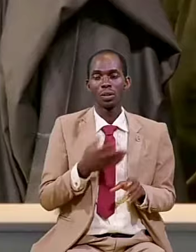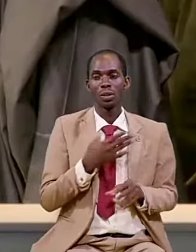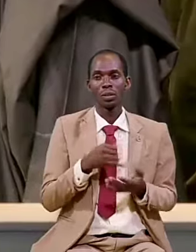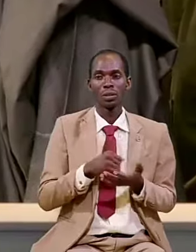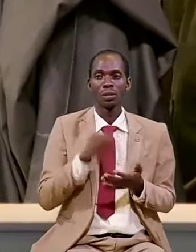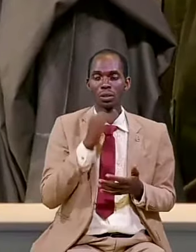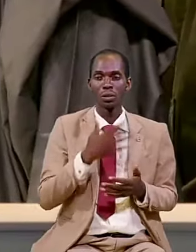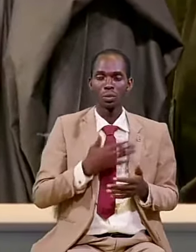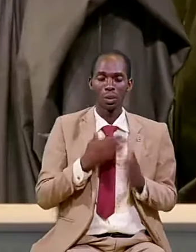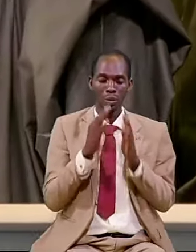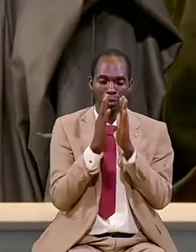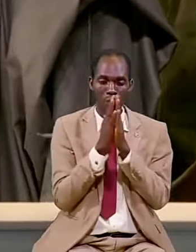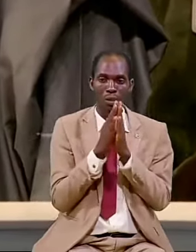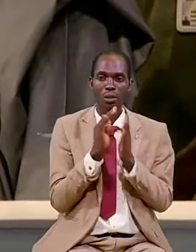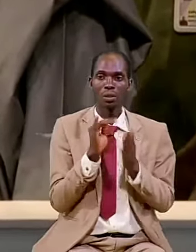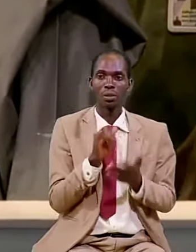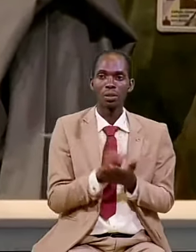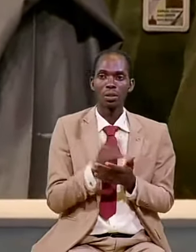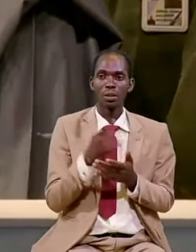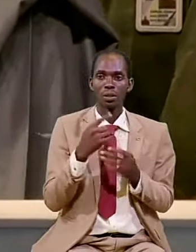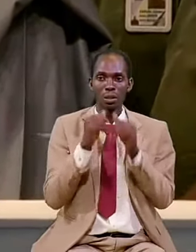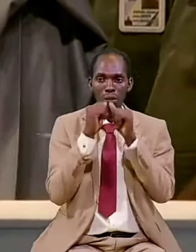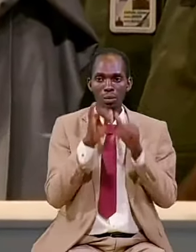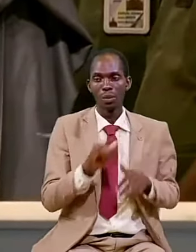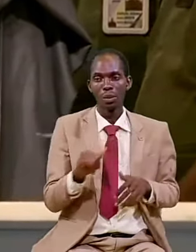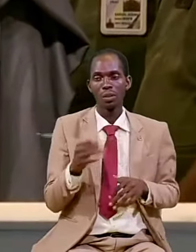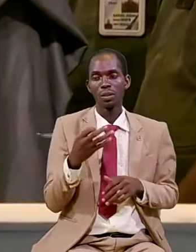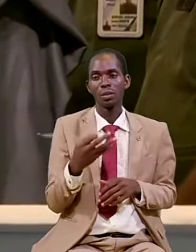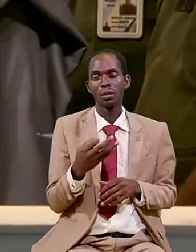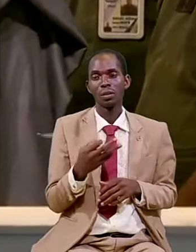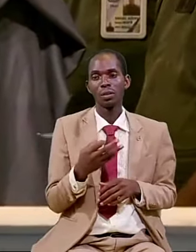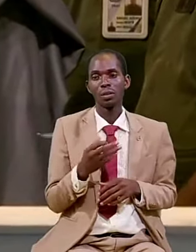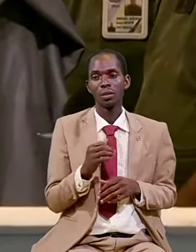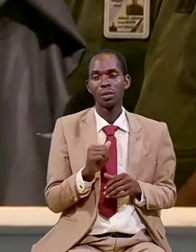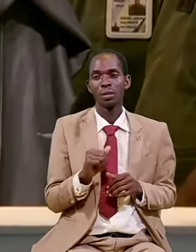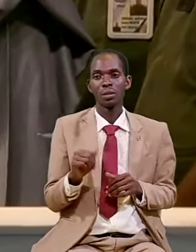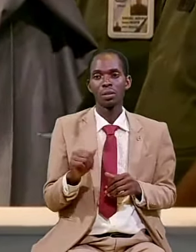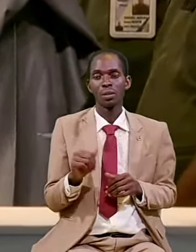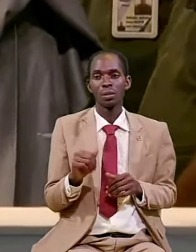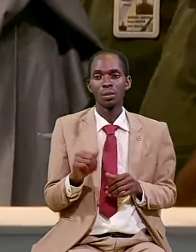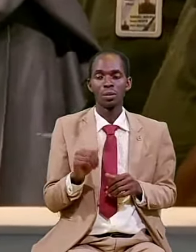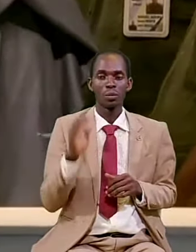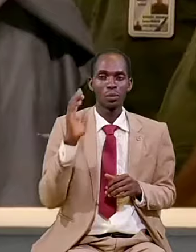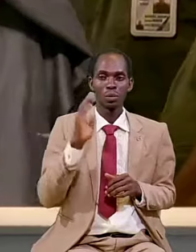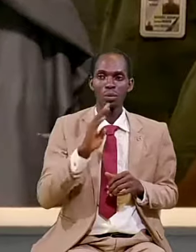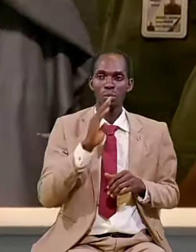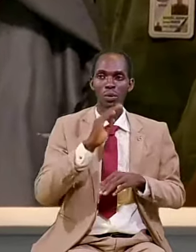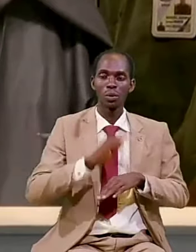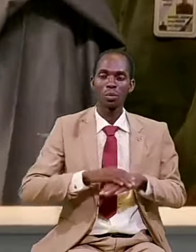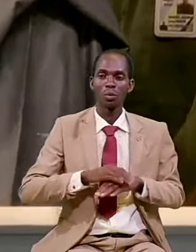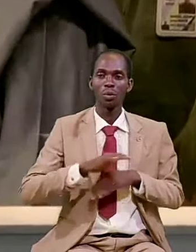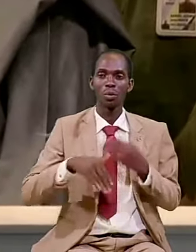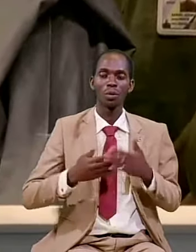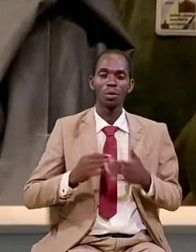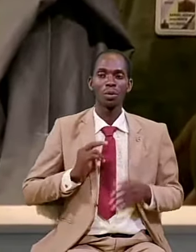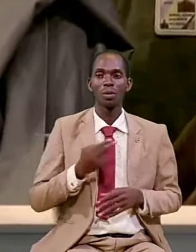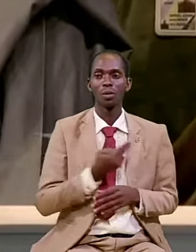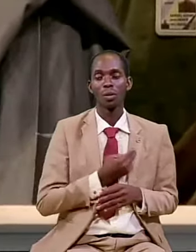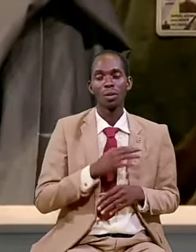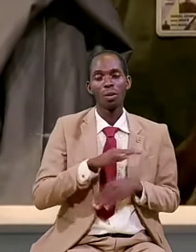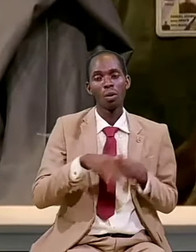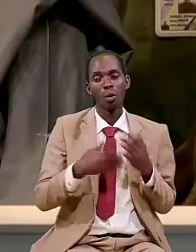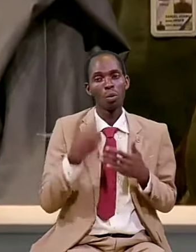that the blessing and the grace of the Father will be upon all of us. And those who are not here,